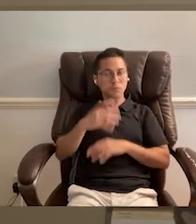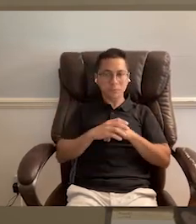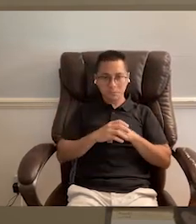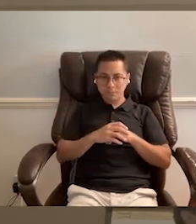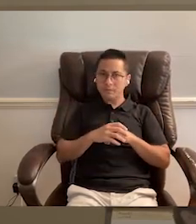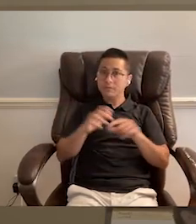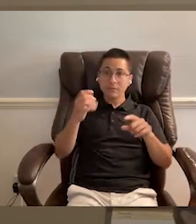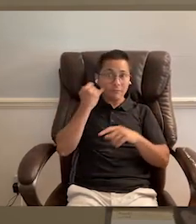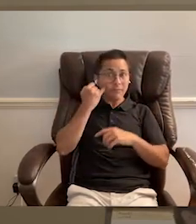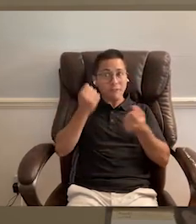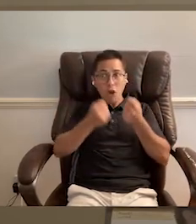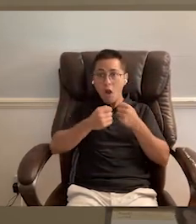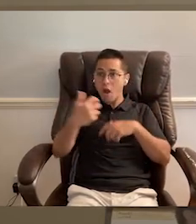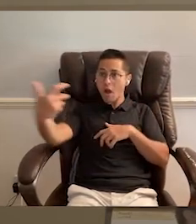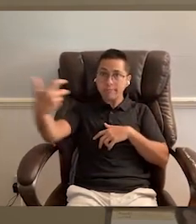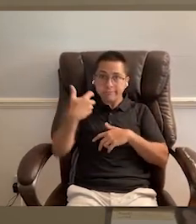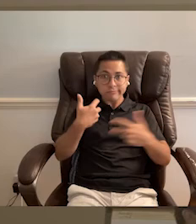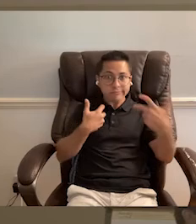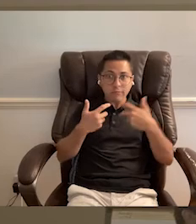detected more and more as you get closer.